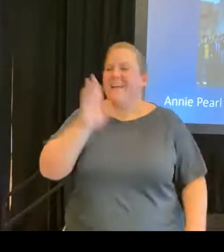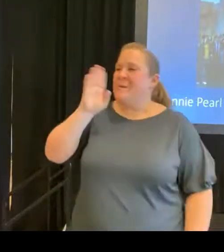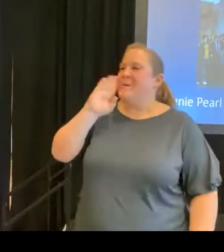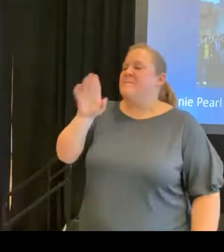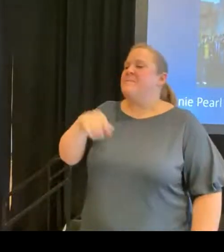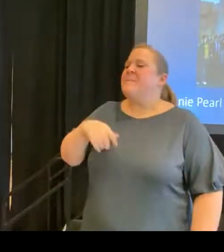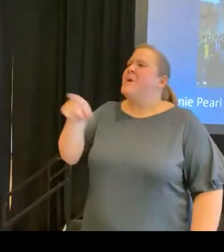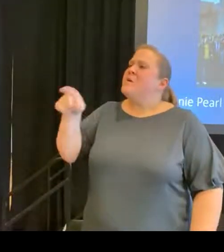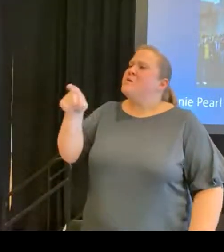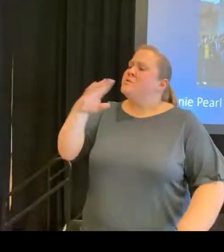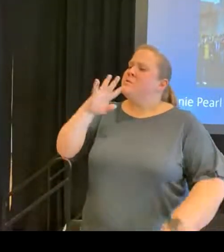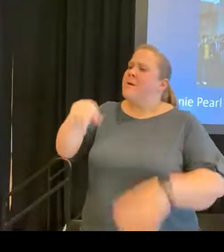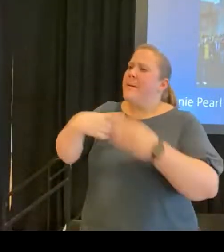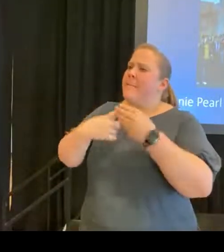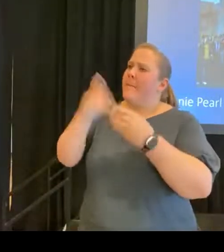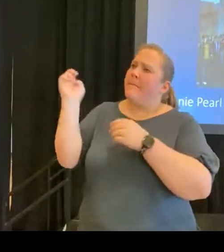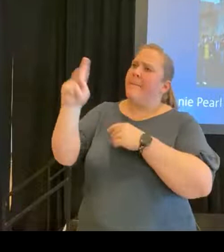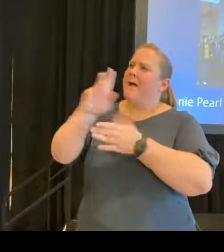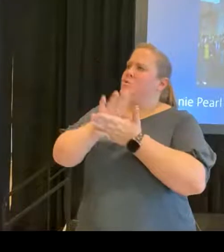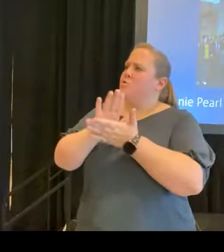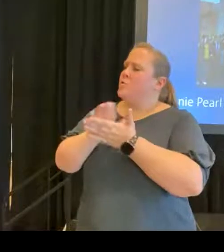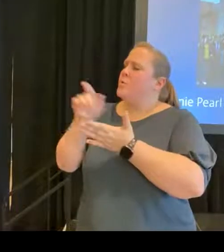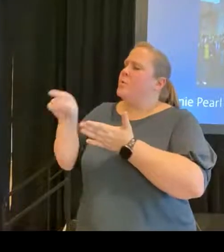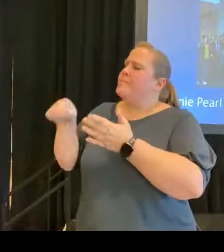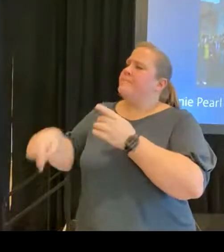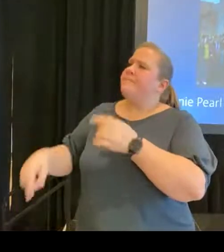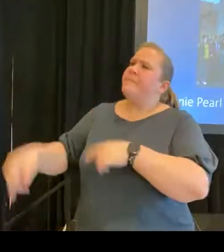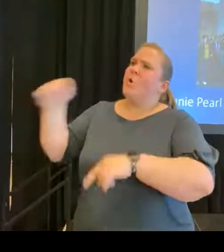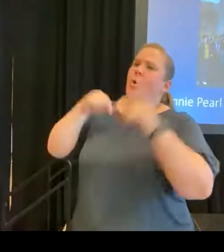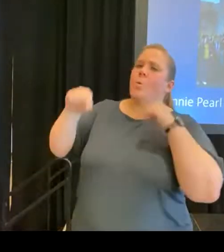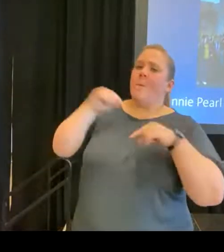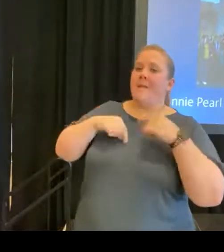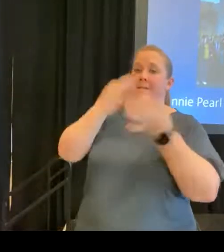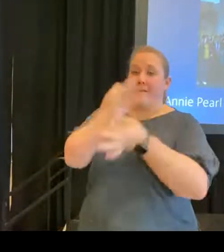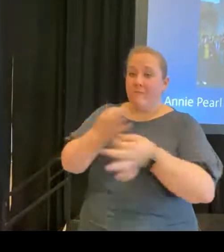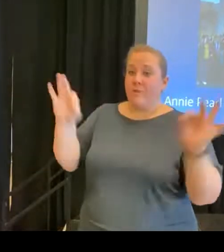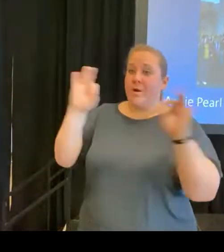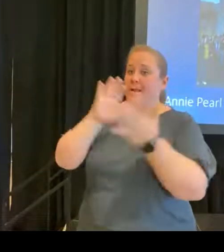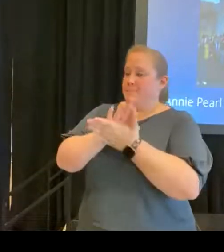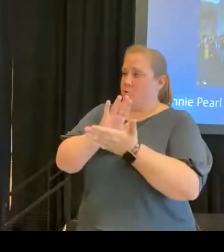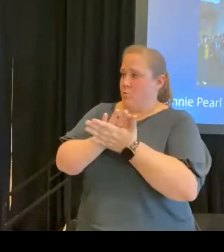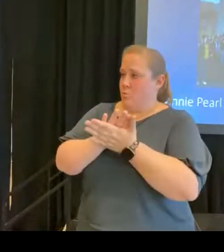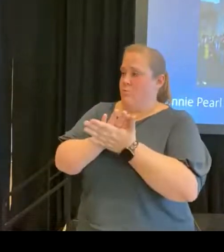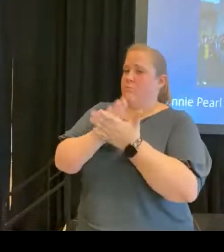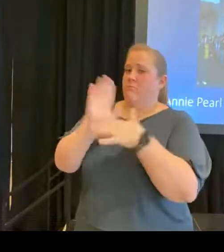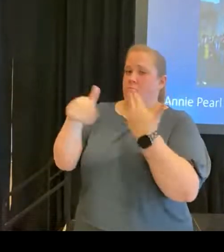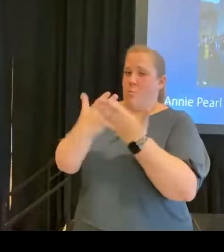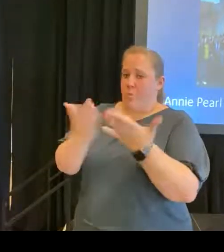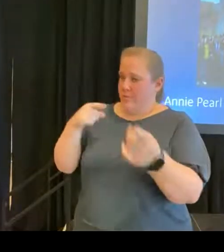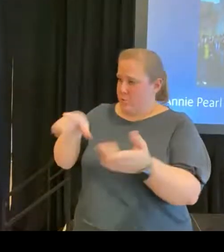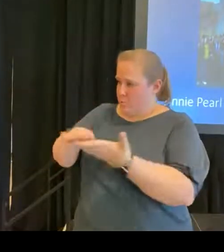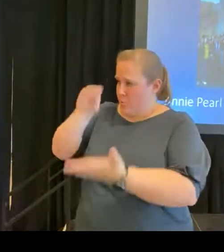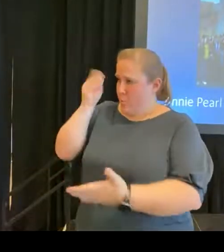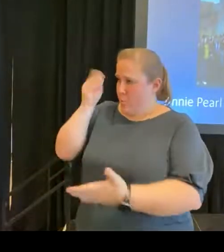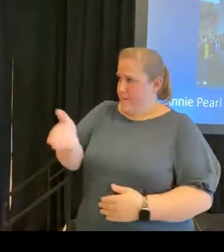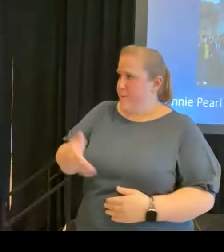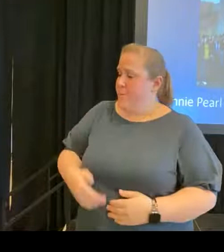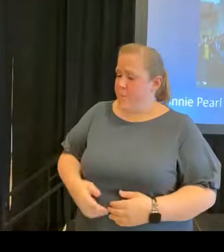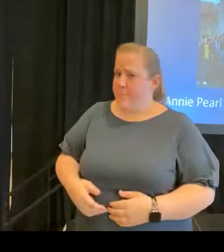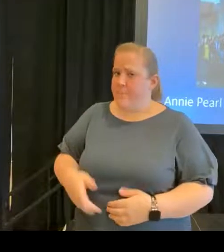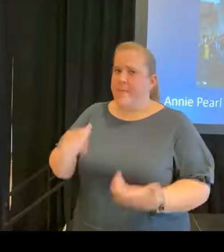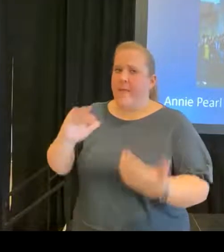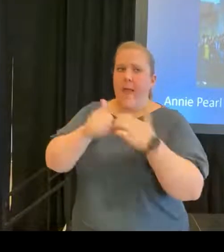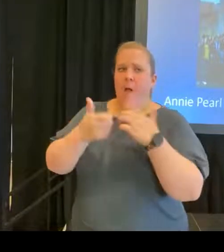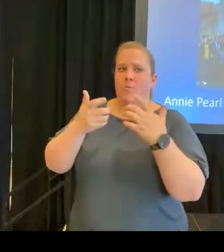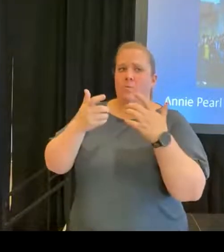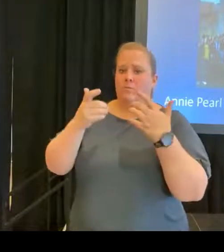you talked about going back to school. So can you take us back to the Freedom School and the things you learned at the Freedom School and